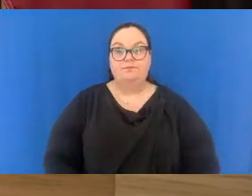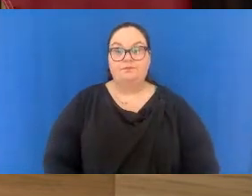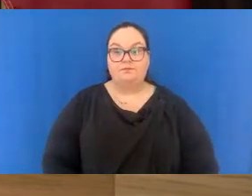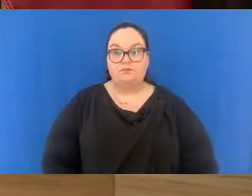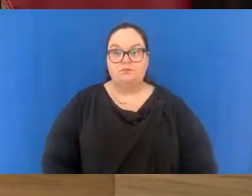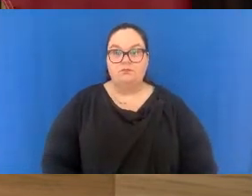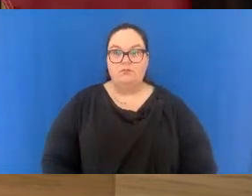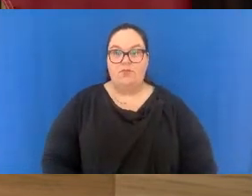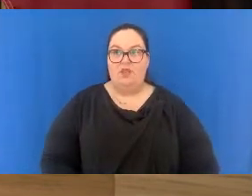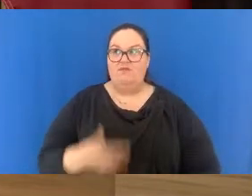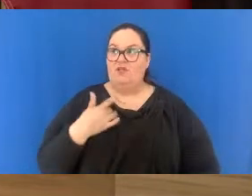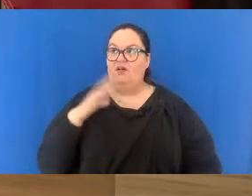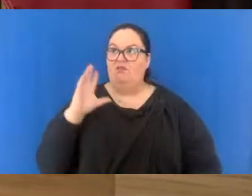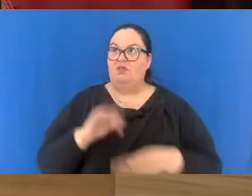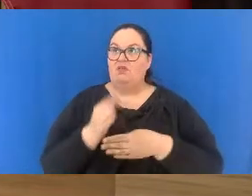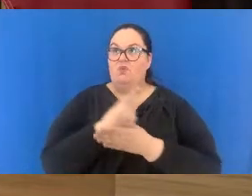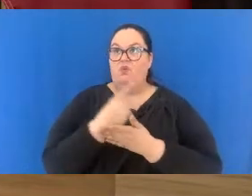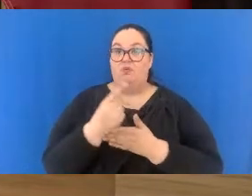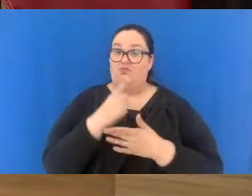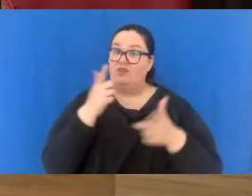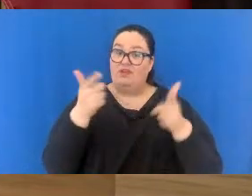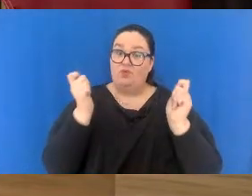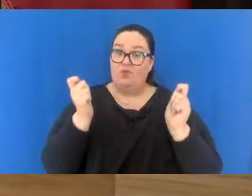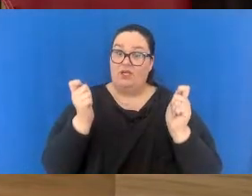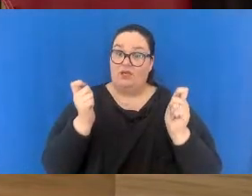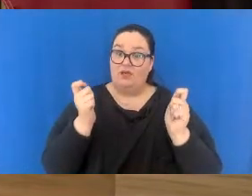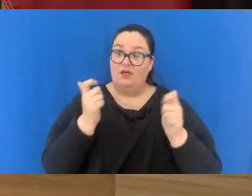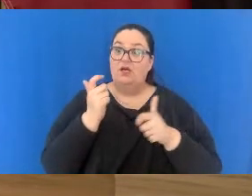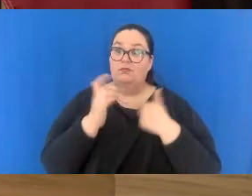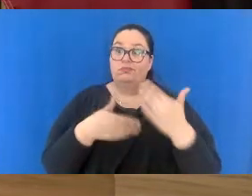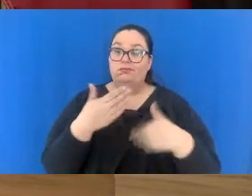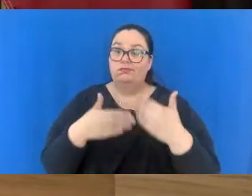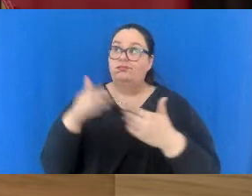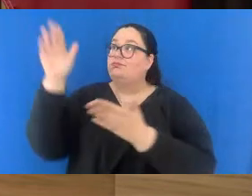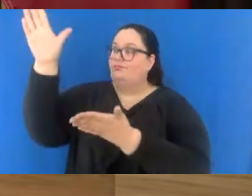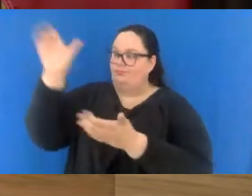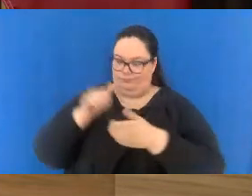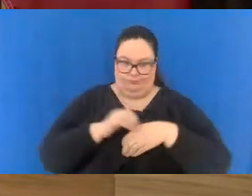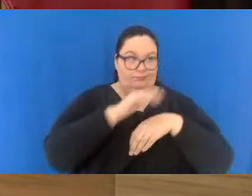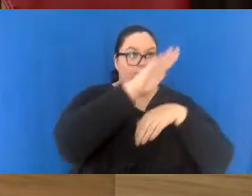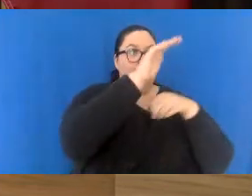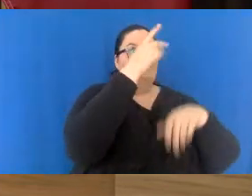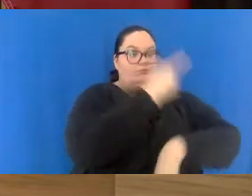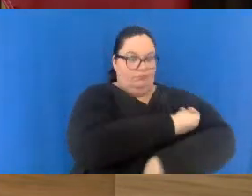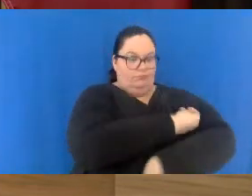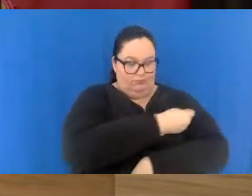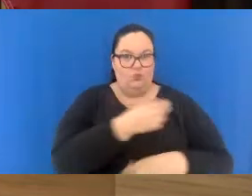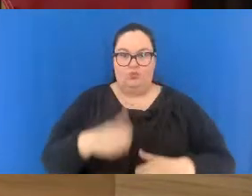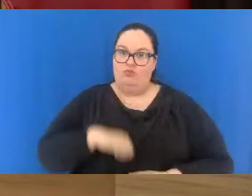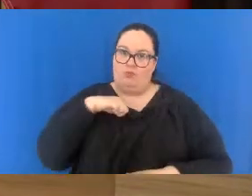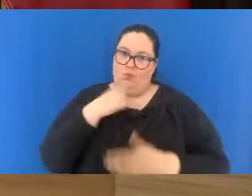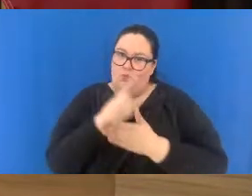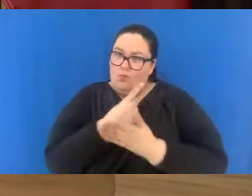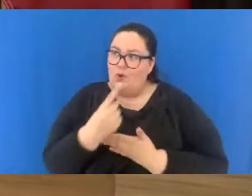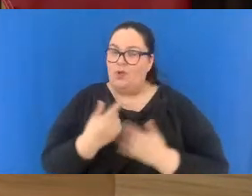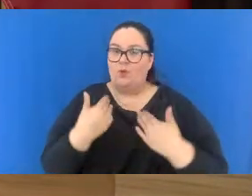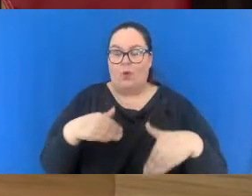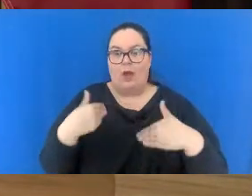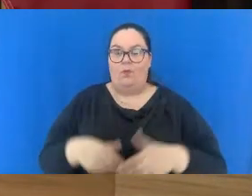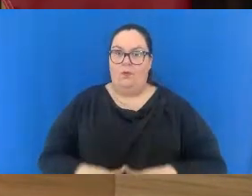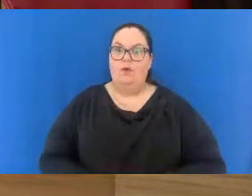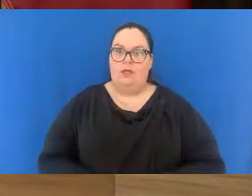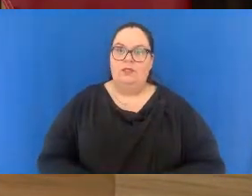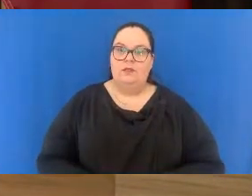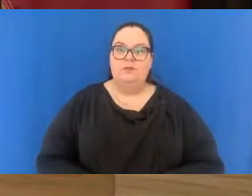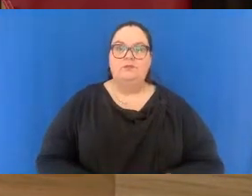than 1 week. So that's a really fast turnaround time that we're very happy about and very proud of all the work that we've been able to do up until